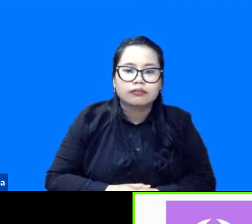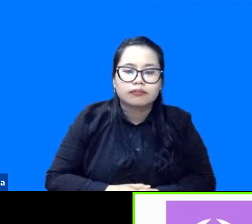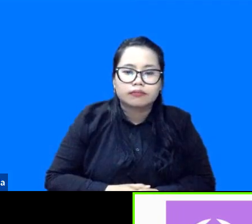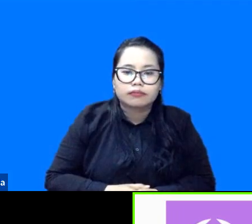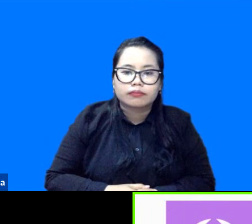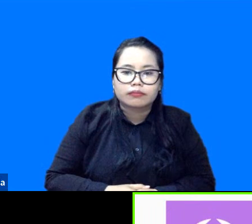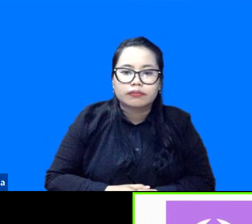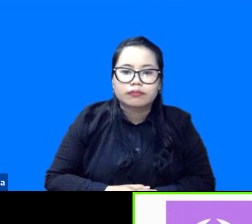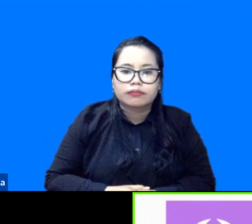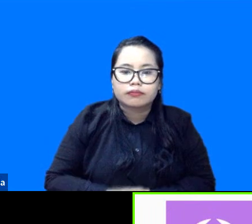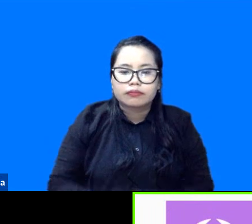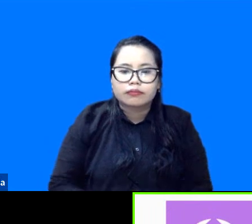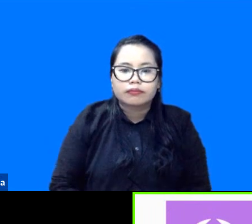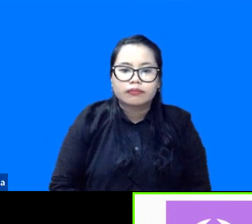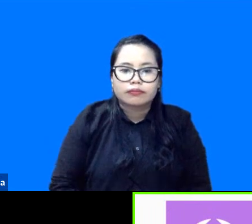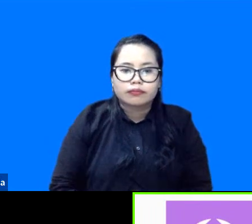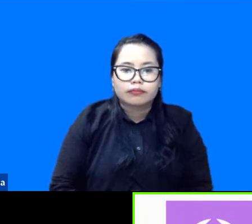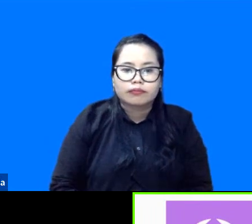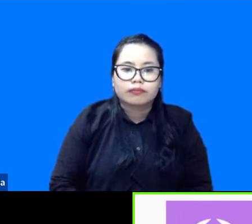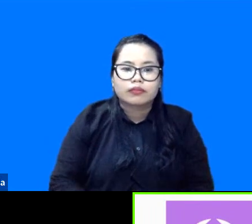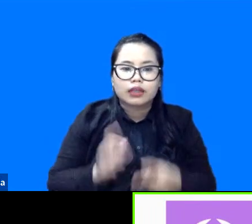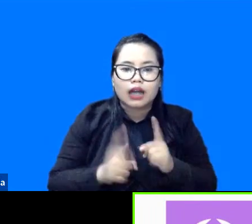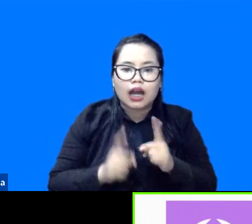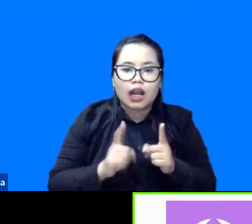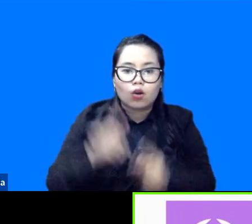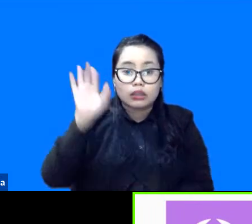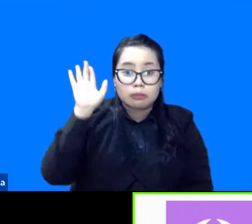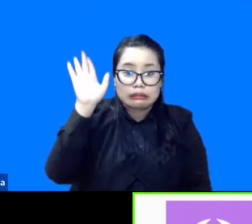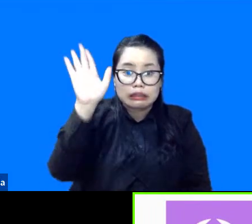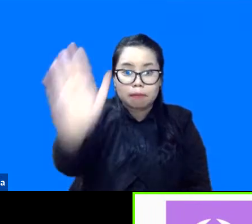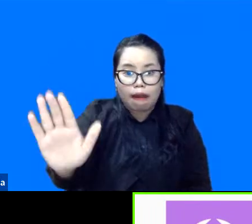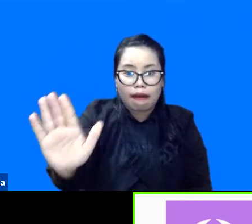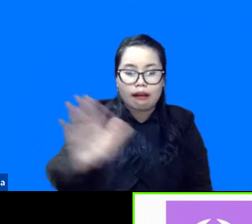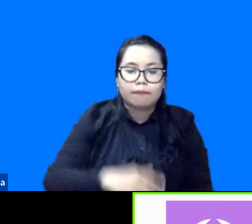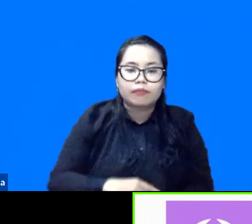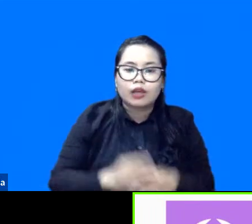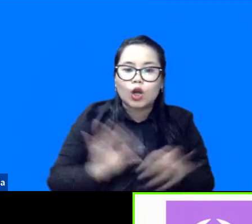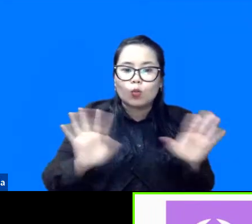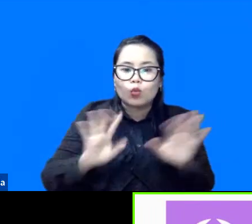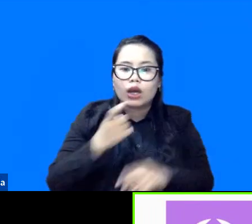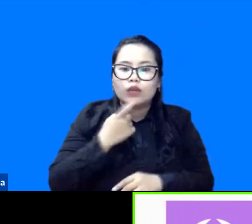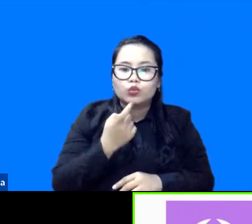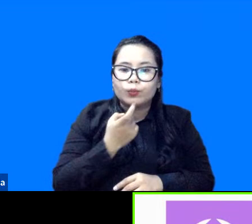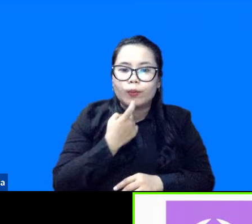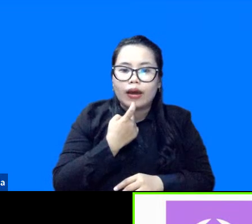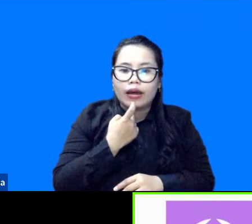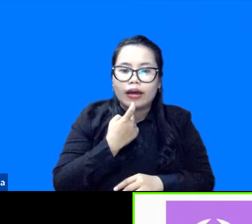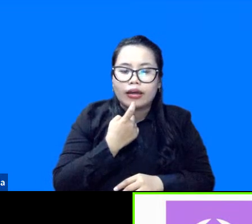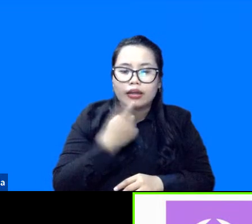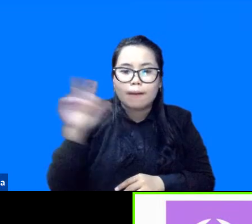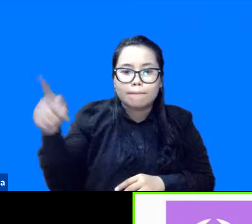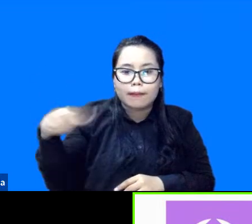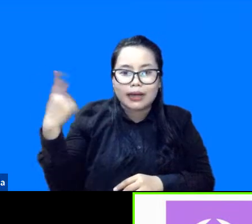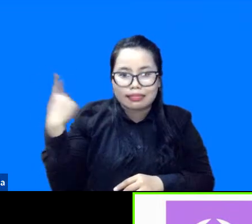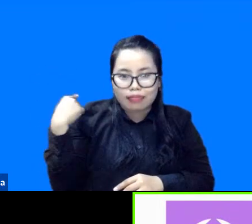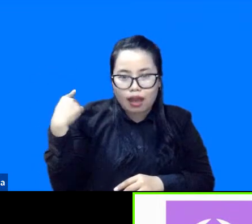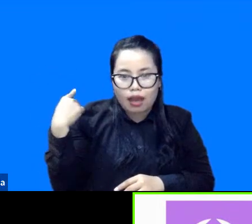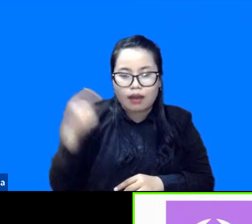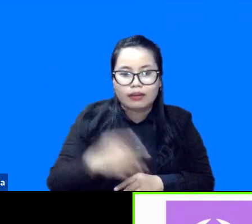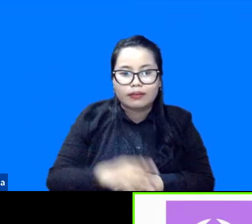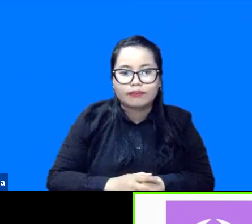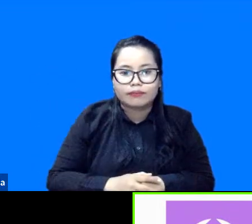in the future, I think not only for the government but for the CEOs, or when